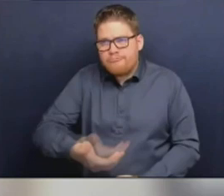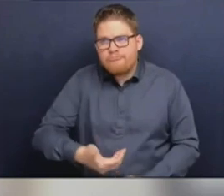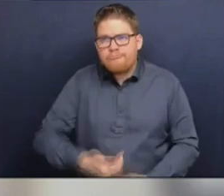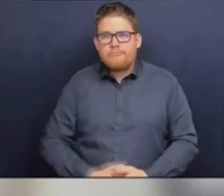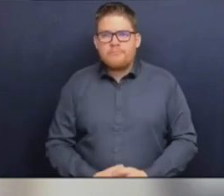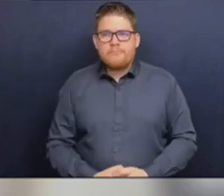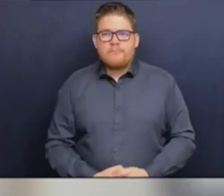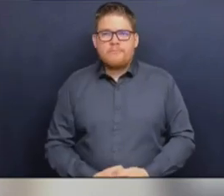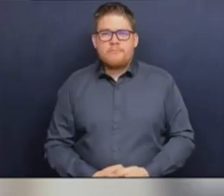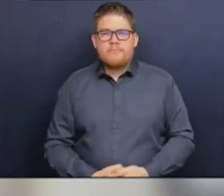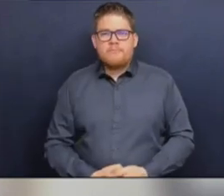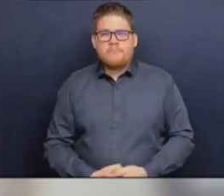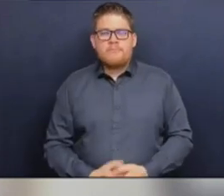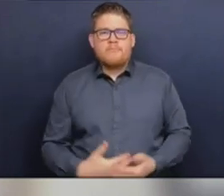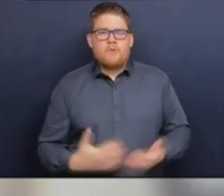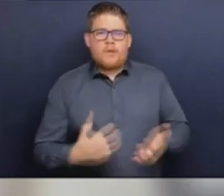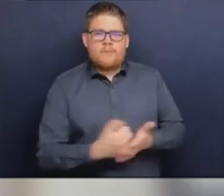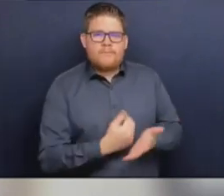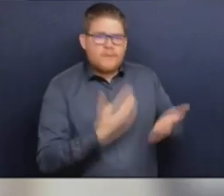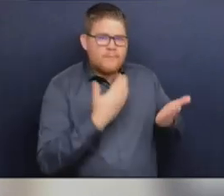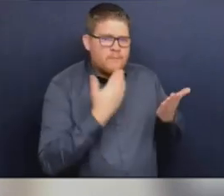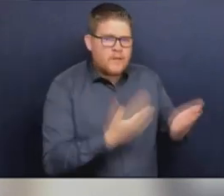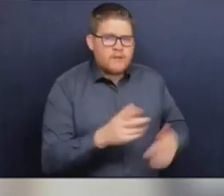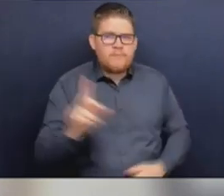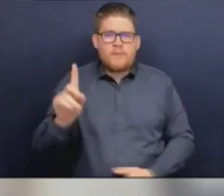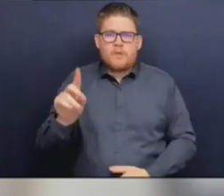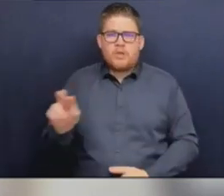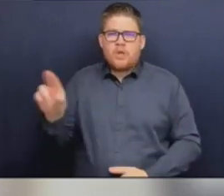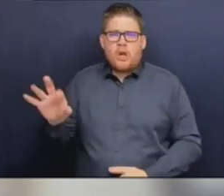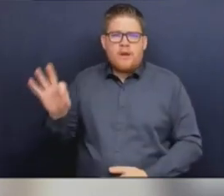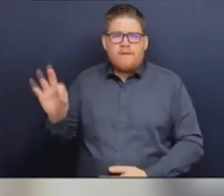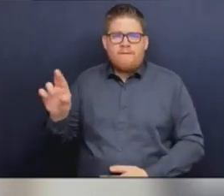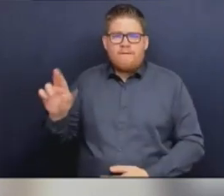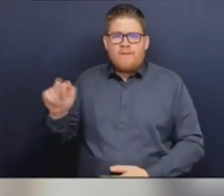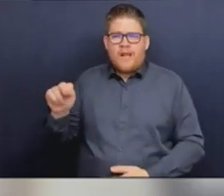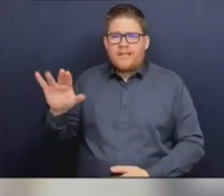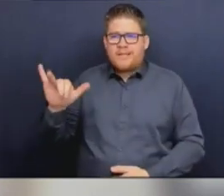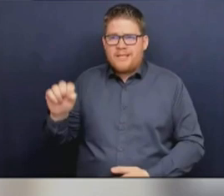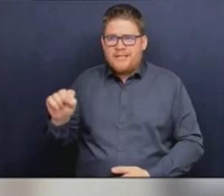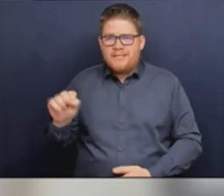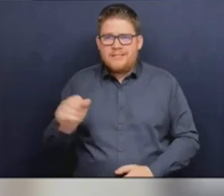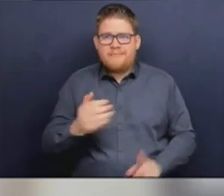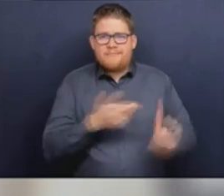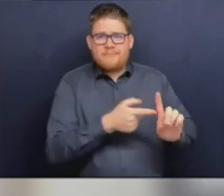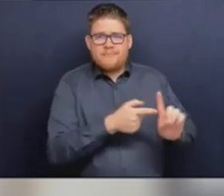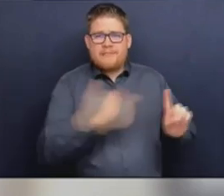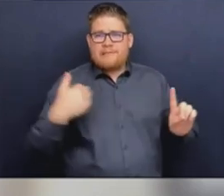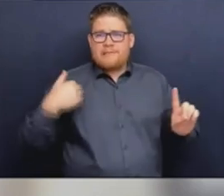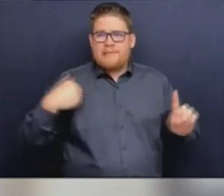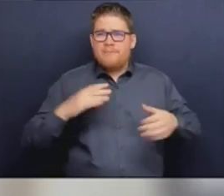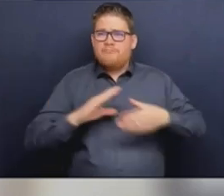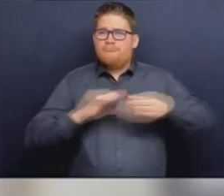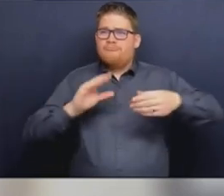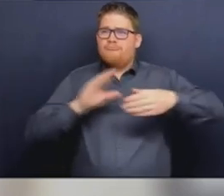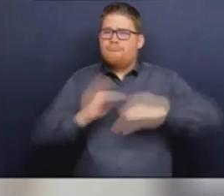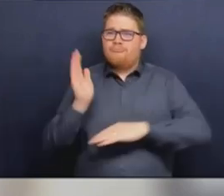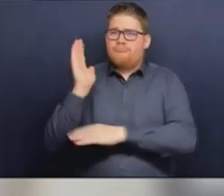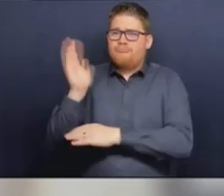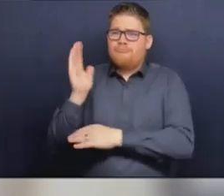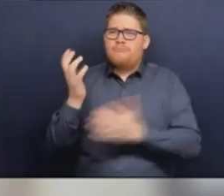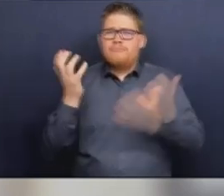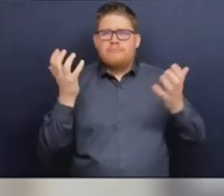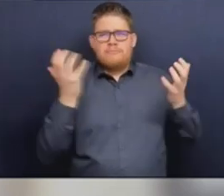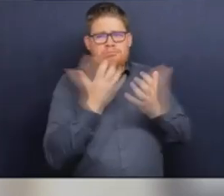with your good words this morning, starting us off in a good way. This new anti-racism